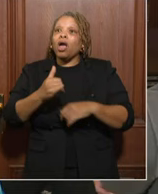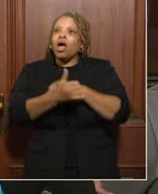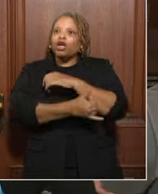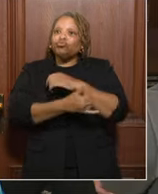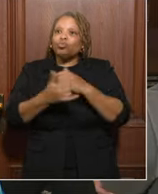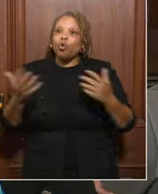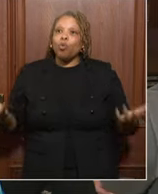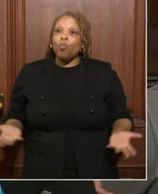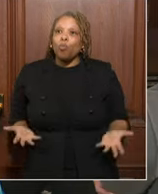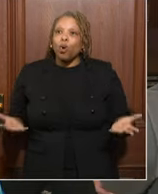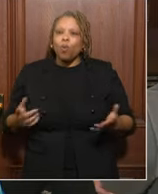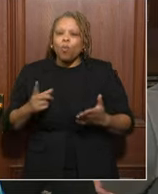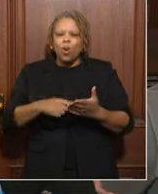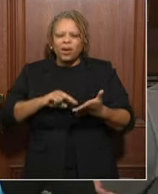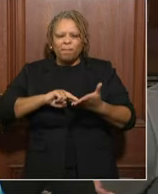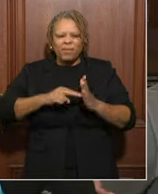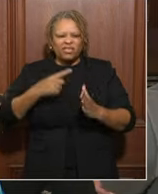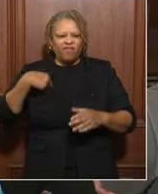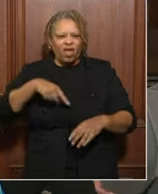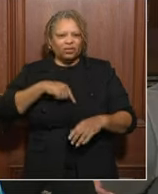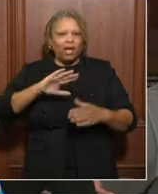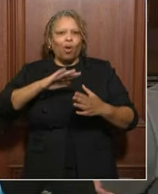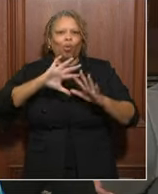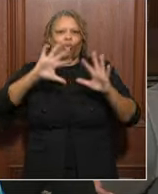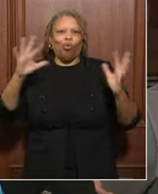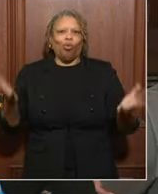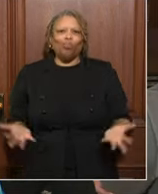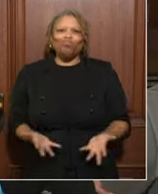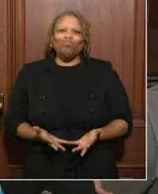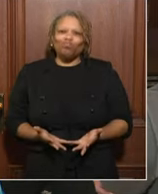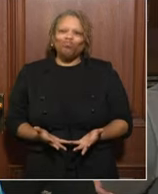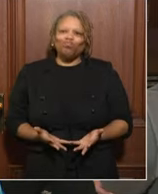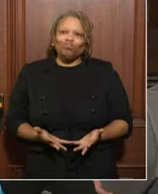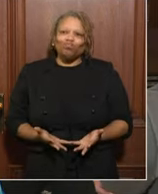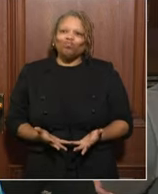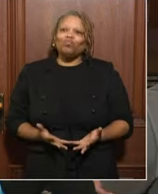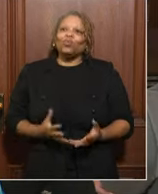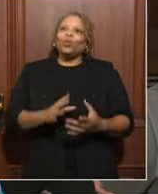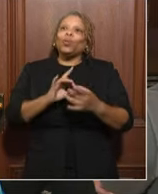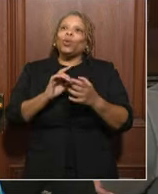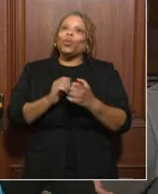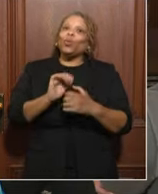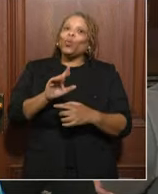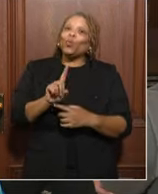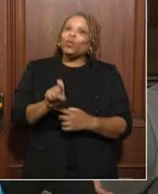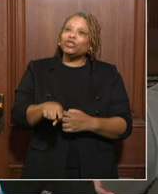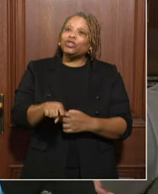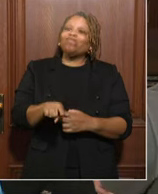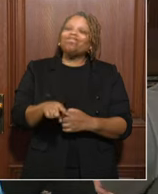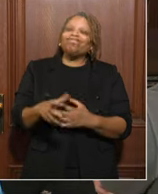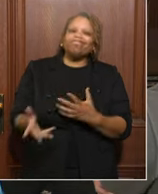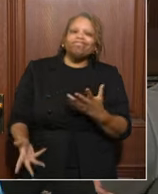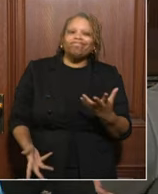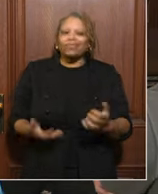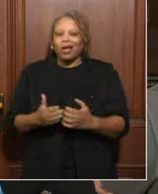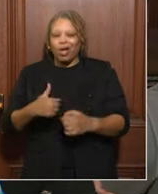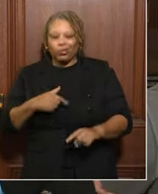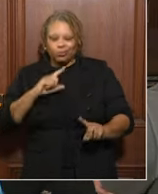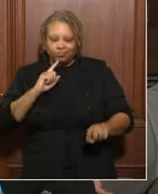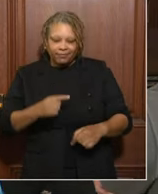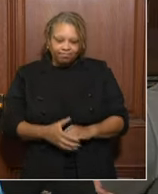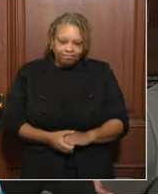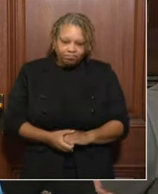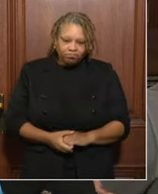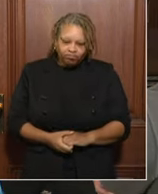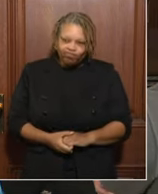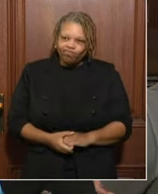And strategically and specifically as it relates to your question, it is a